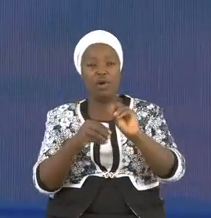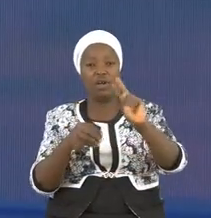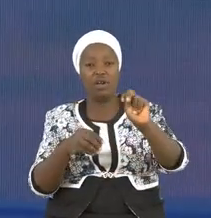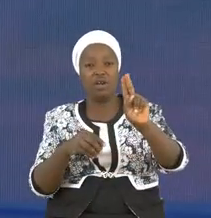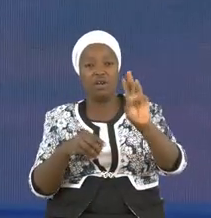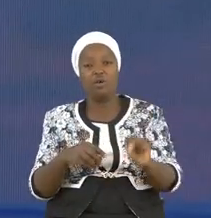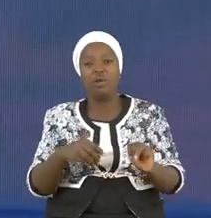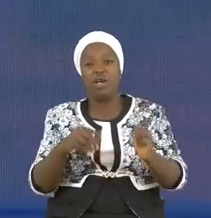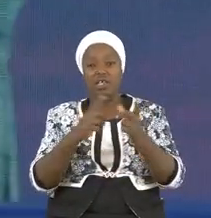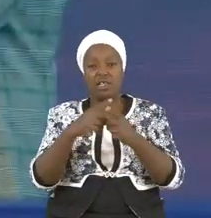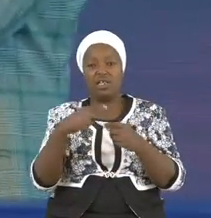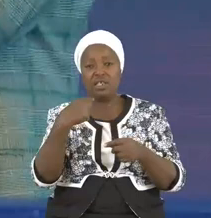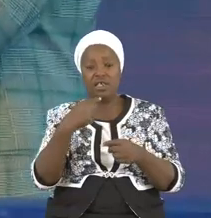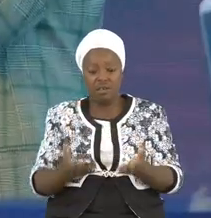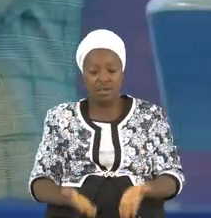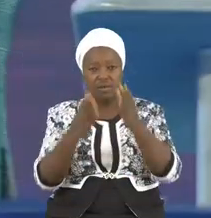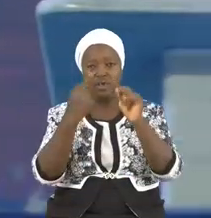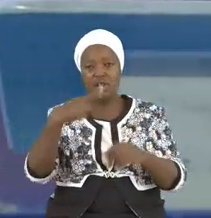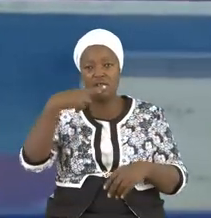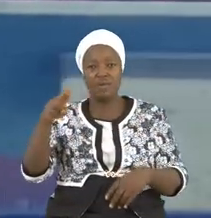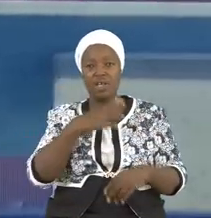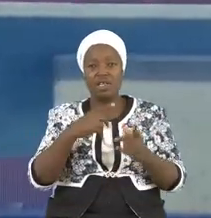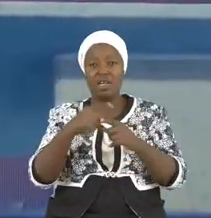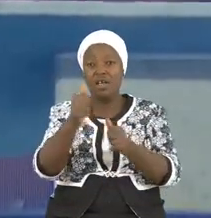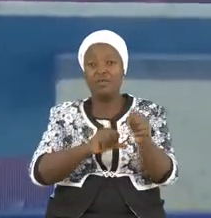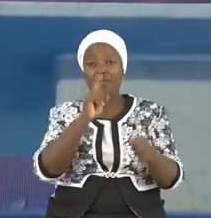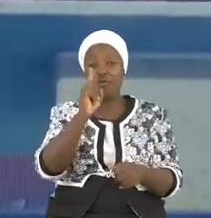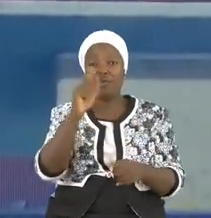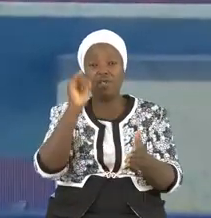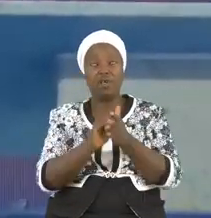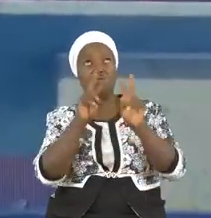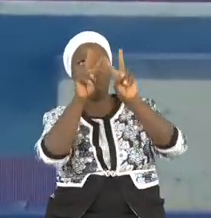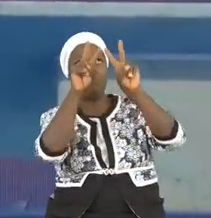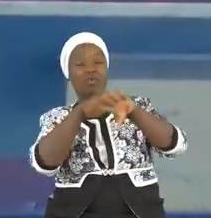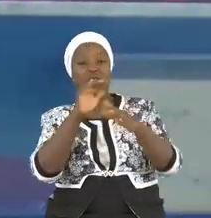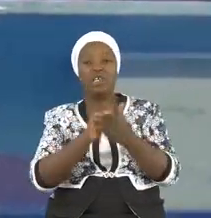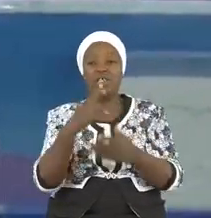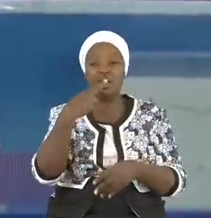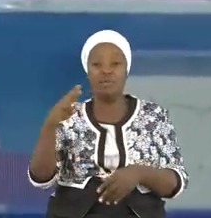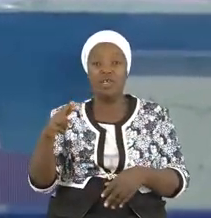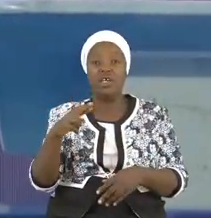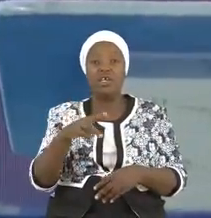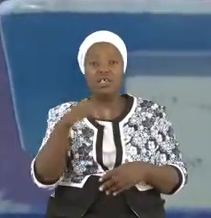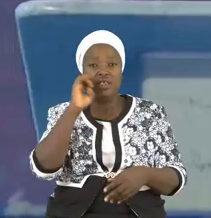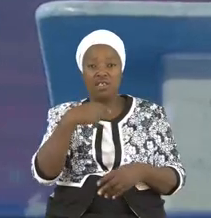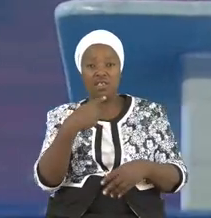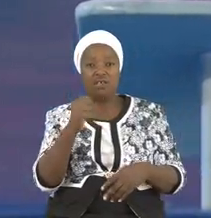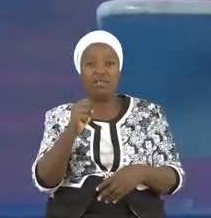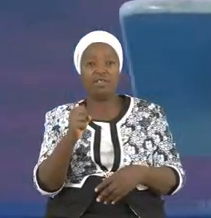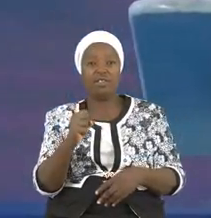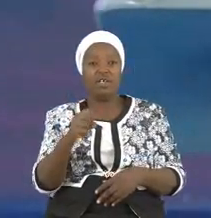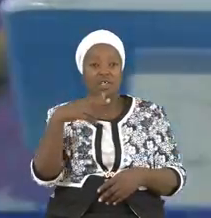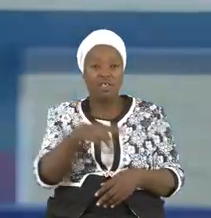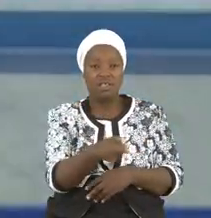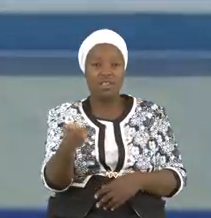the serpent, and everyone that looks on that serpent, he says, they will receive